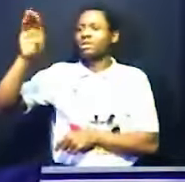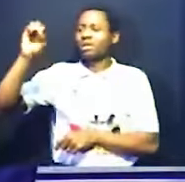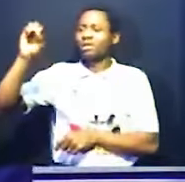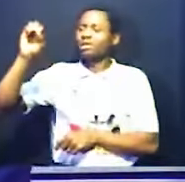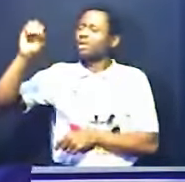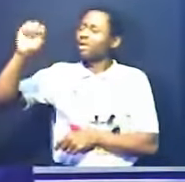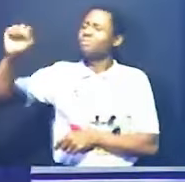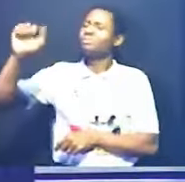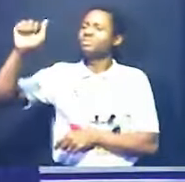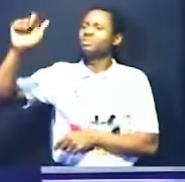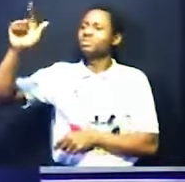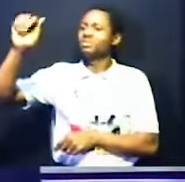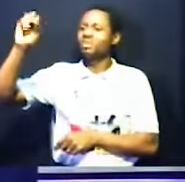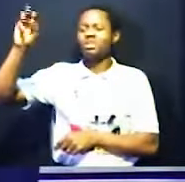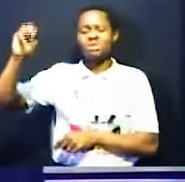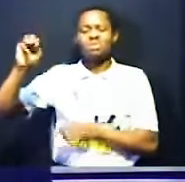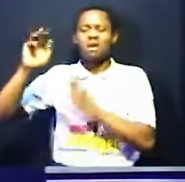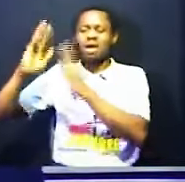See,